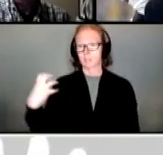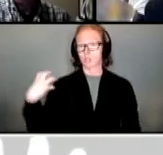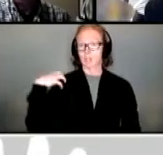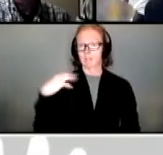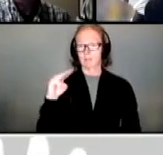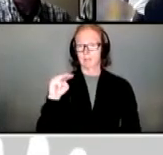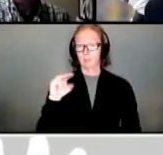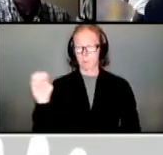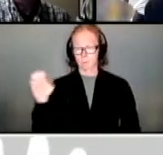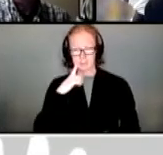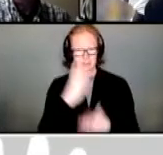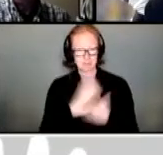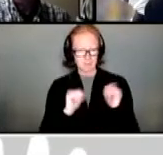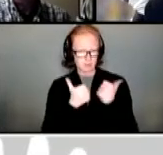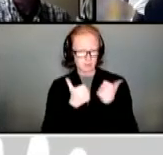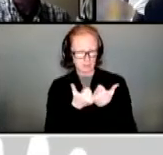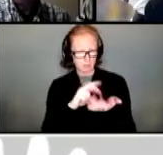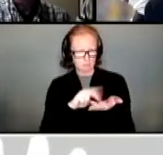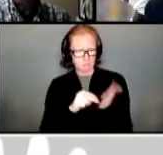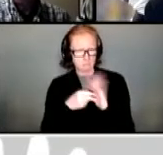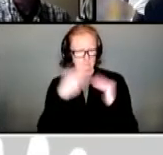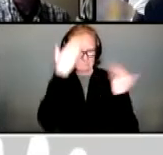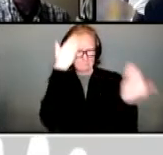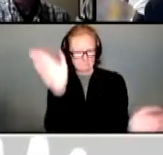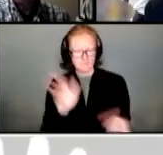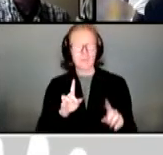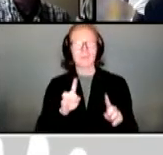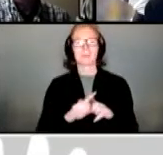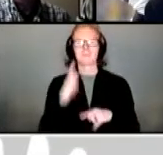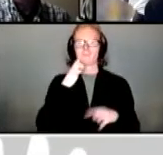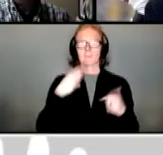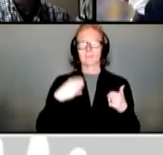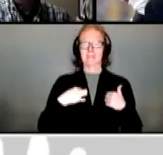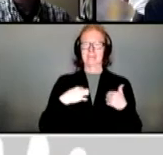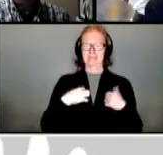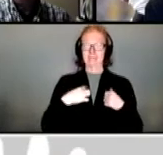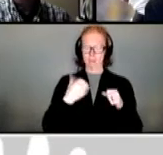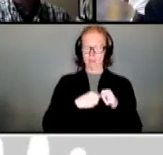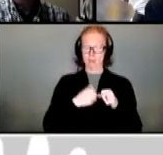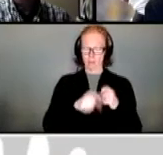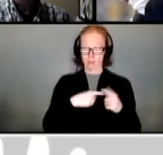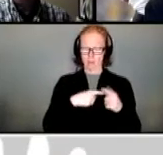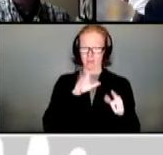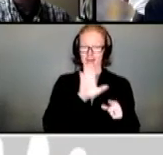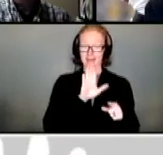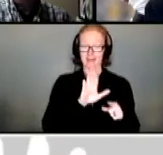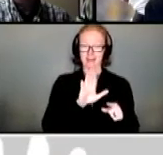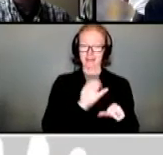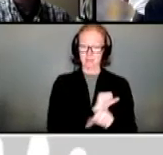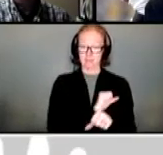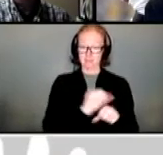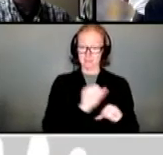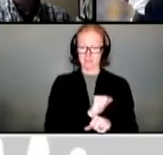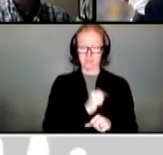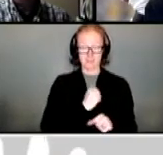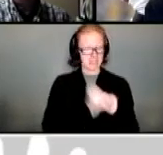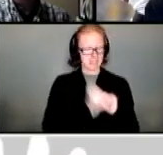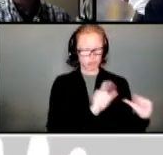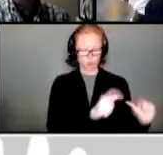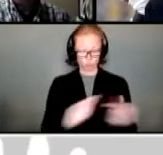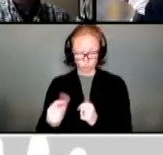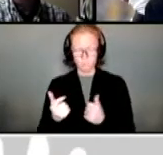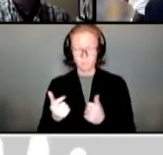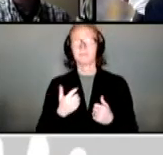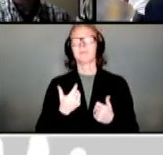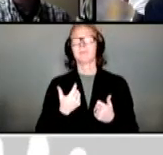what exactly that's a reference to. But in my mind, one of the things I remember about Chief Moose, because our group has always been here trying to promote police